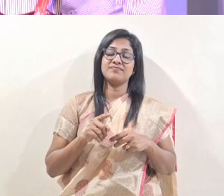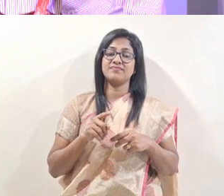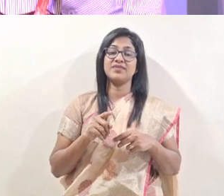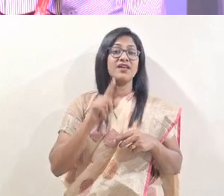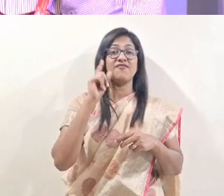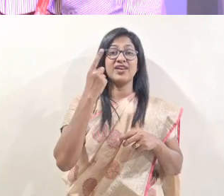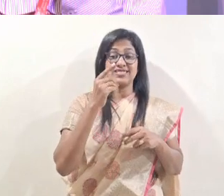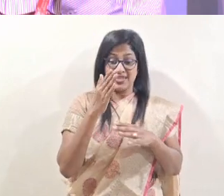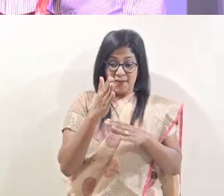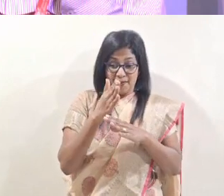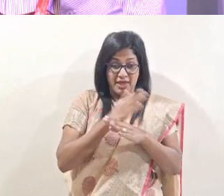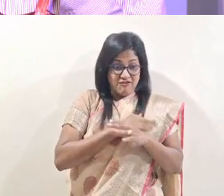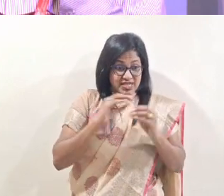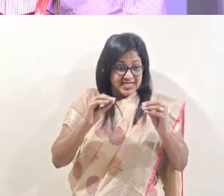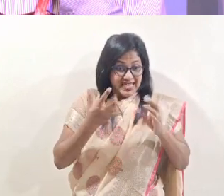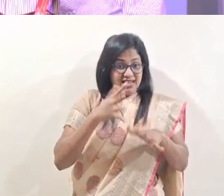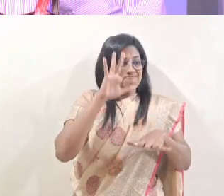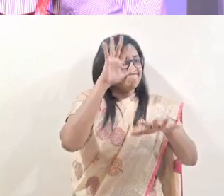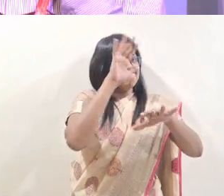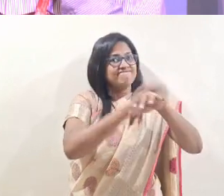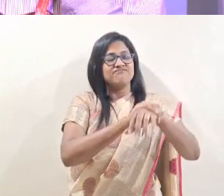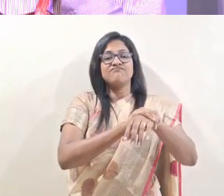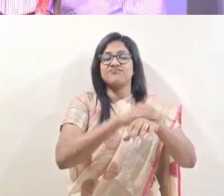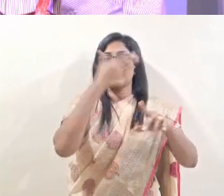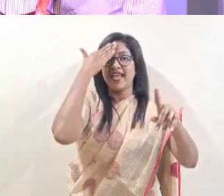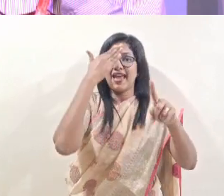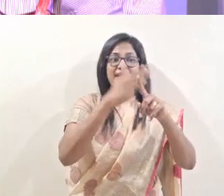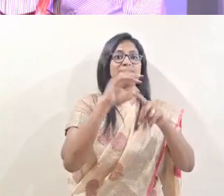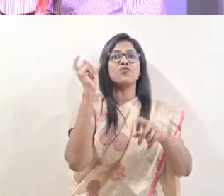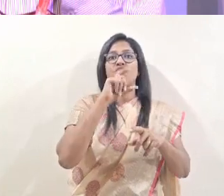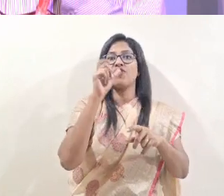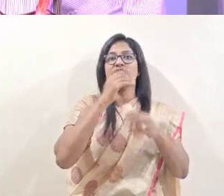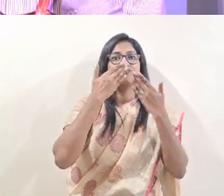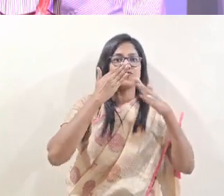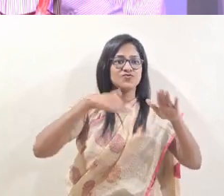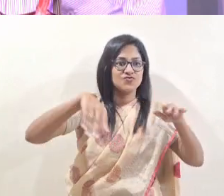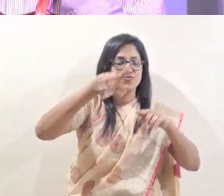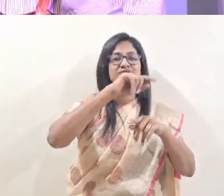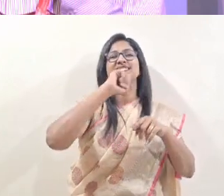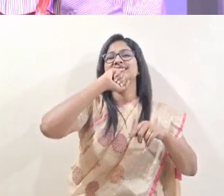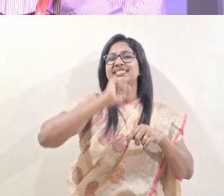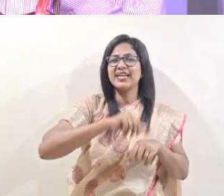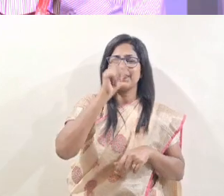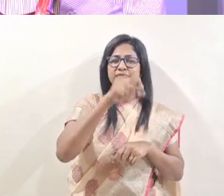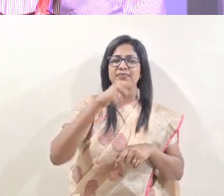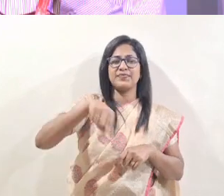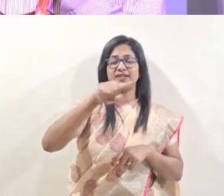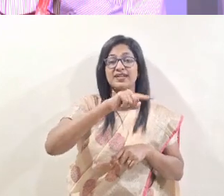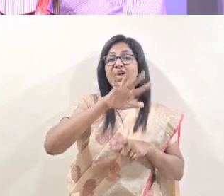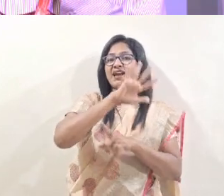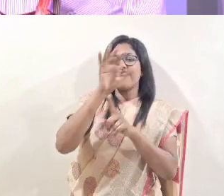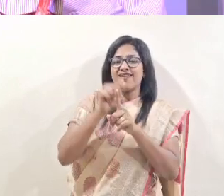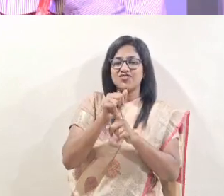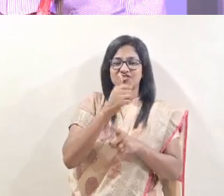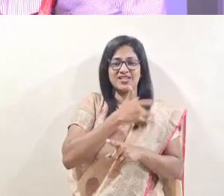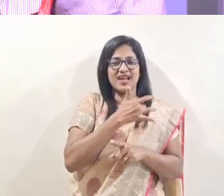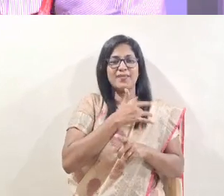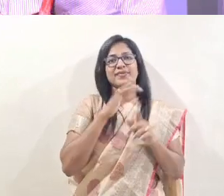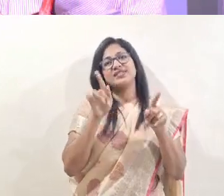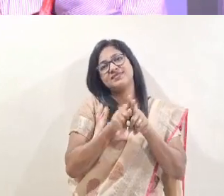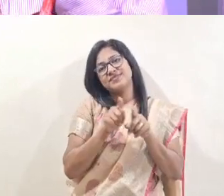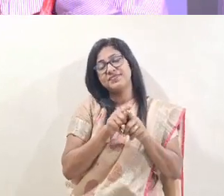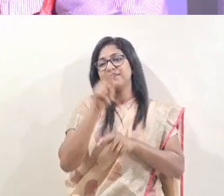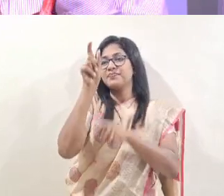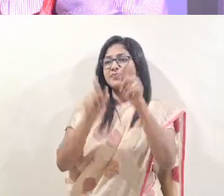catch them early. That's one strategy. So aim at college students and still, because it's also a cultural habit to